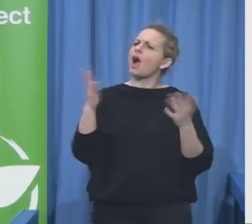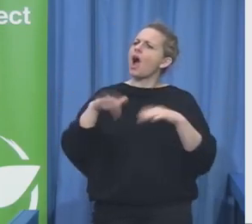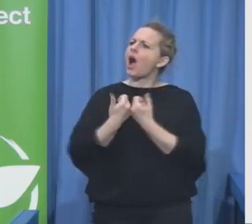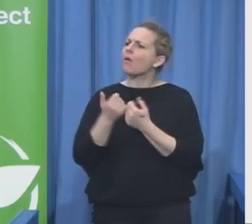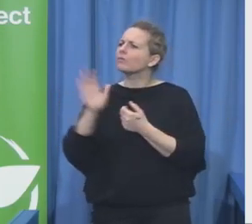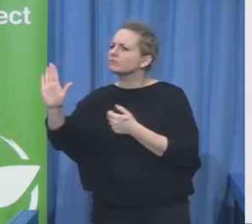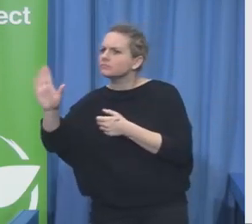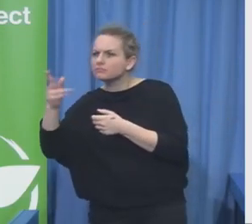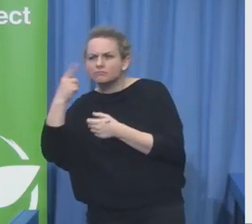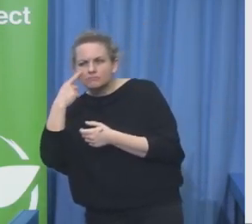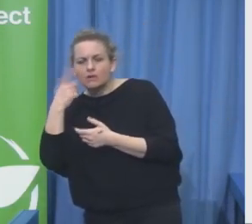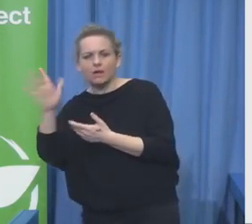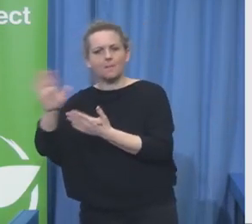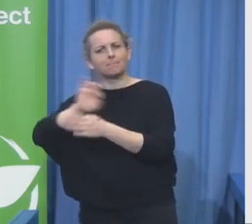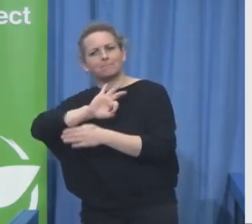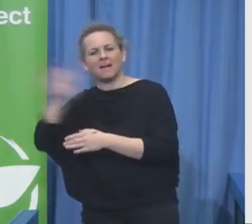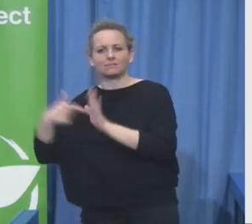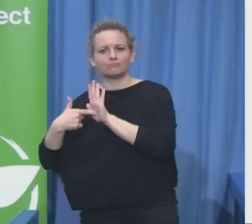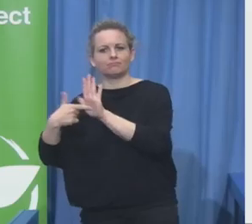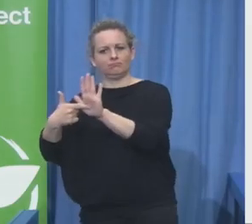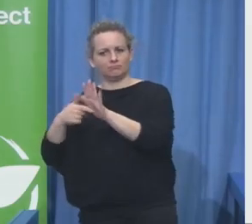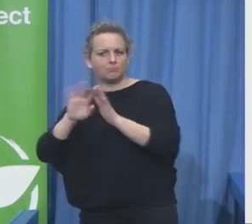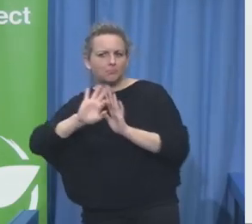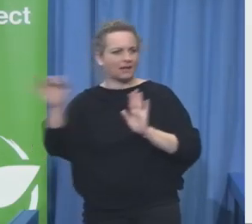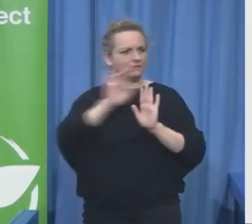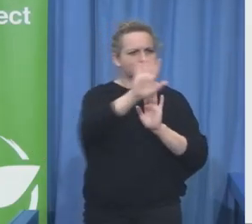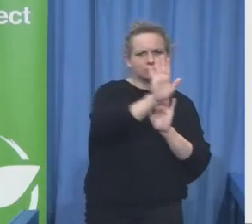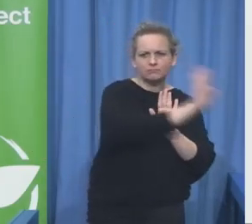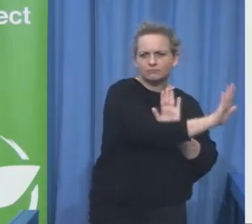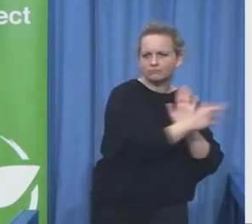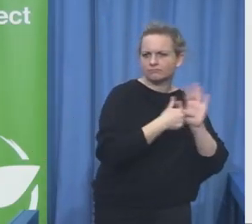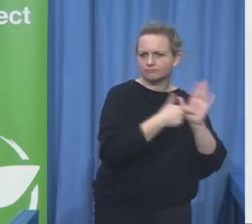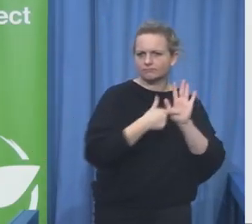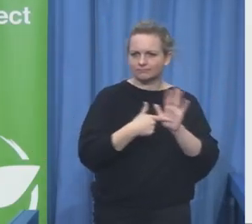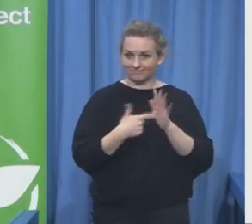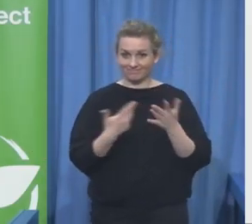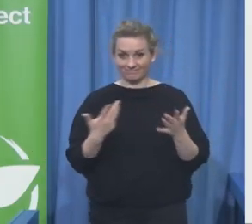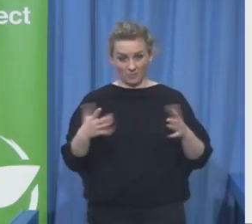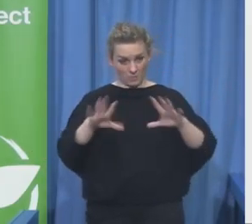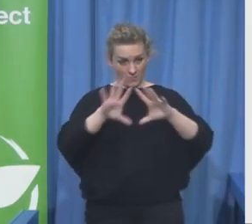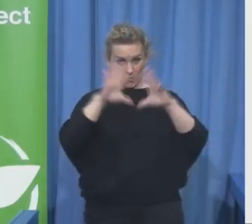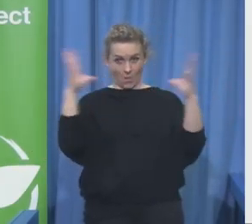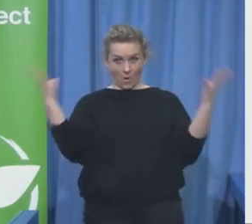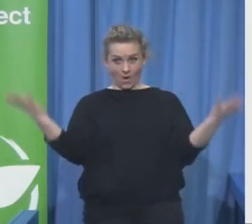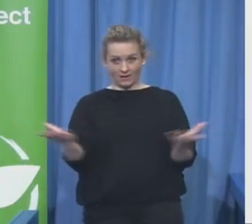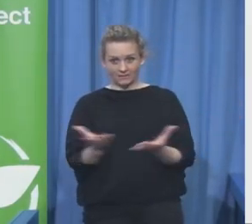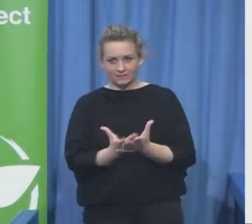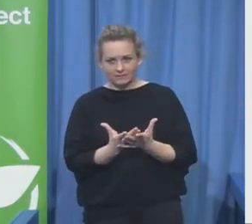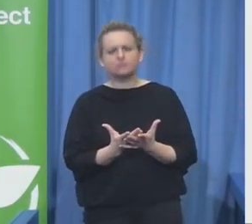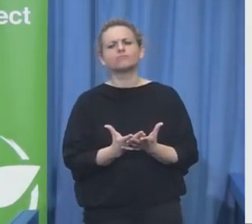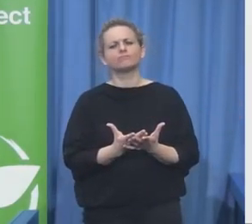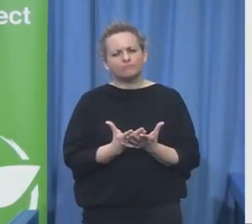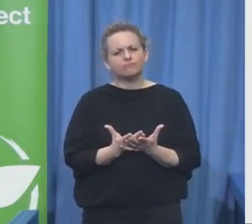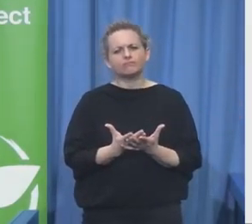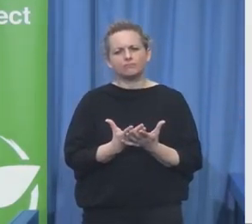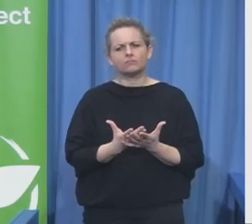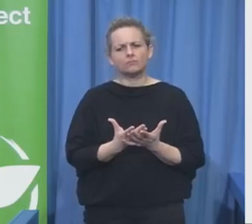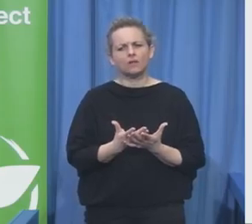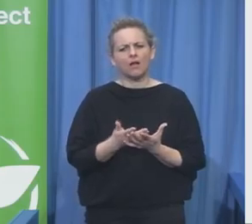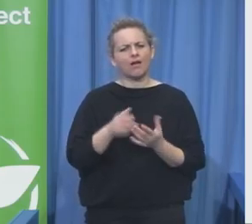processes that have become best practices on a global scale that while you may take it and tweak it a little bit for your